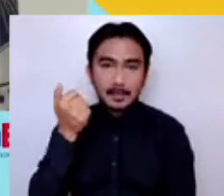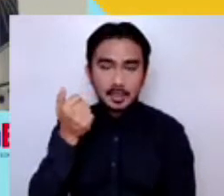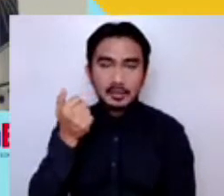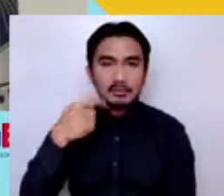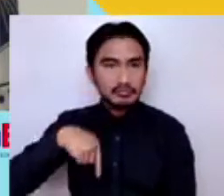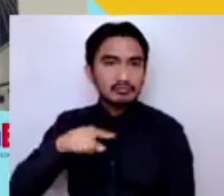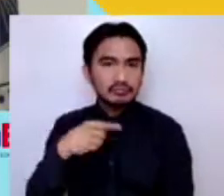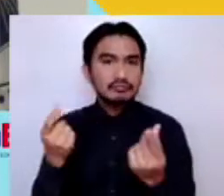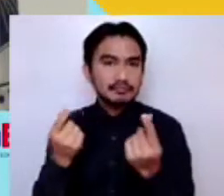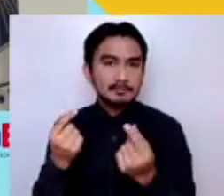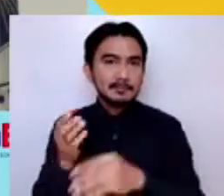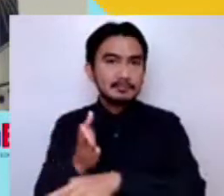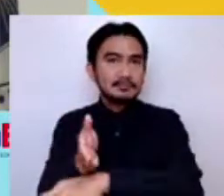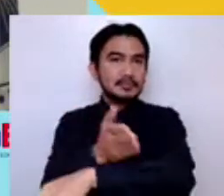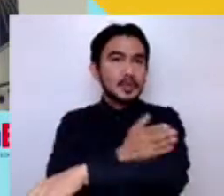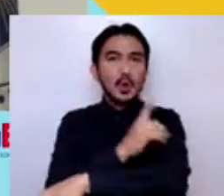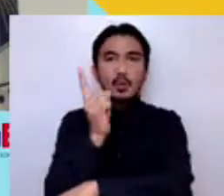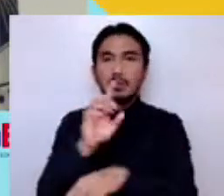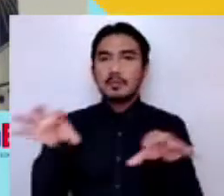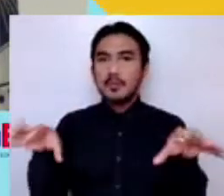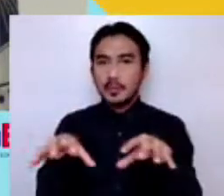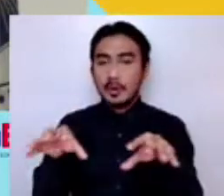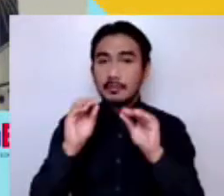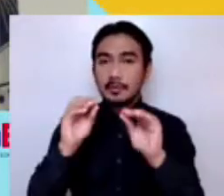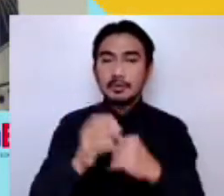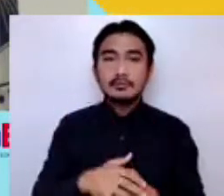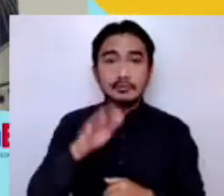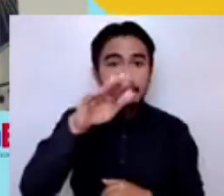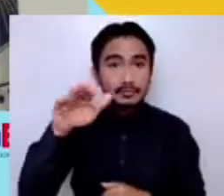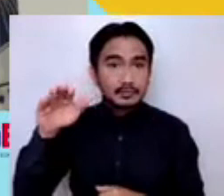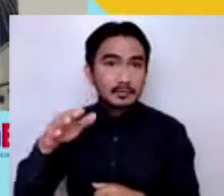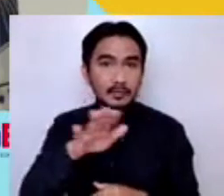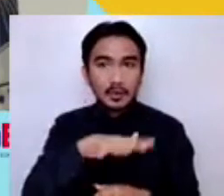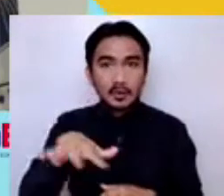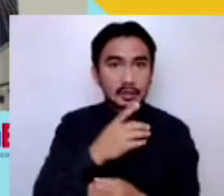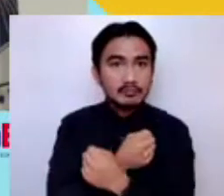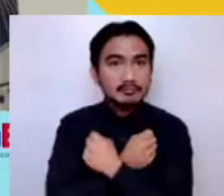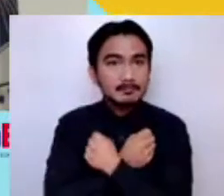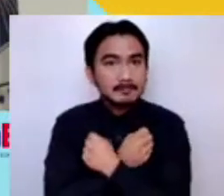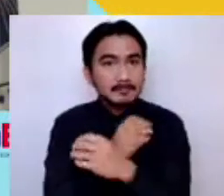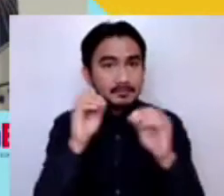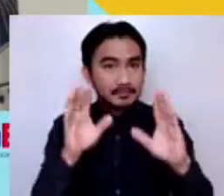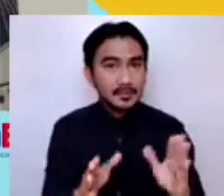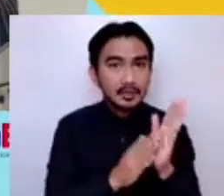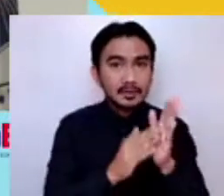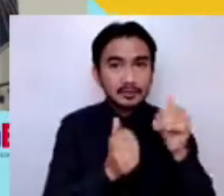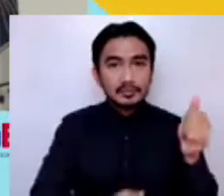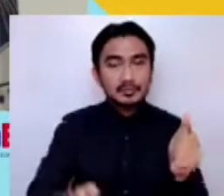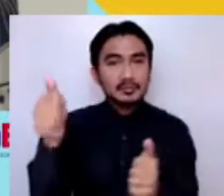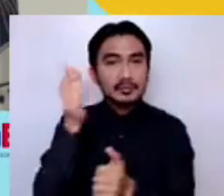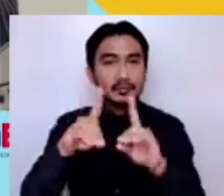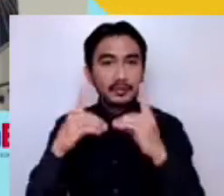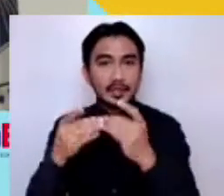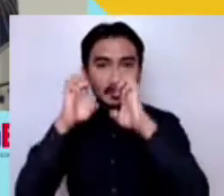teaching. To our dear teachers, our dear school heads, and the entire DepEd family,